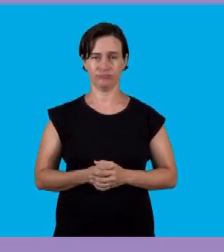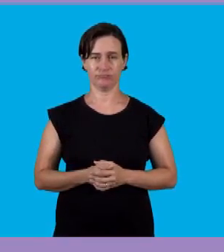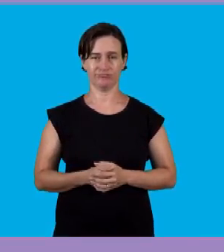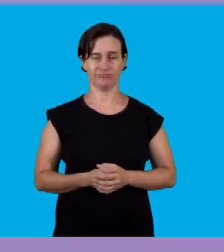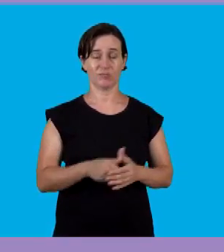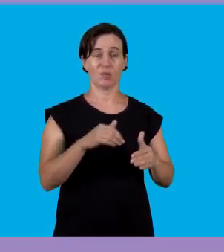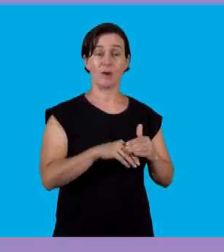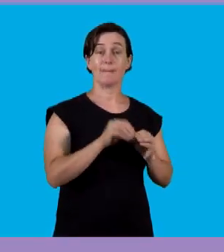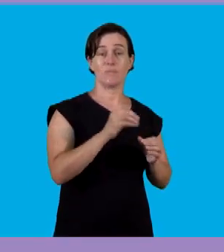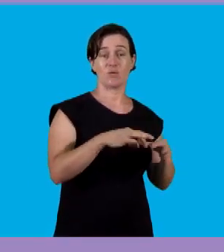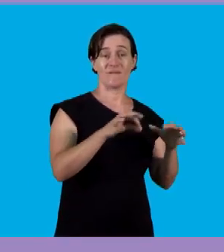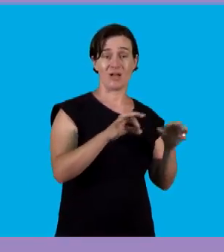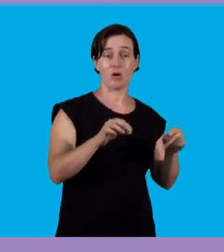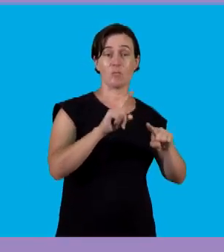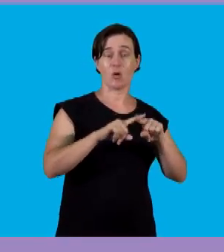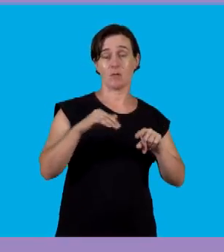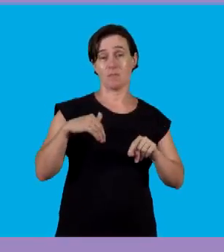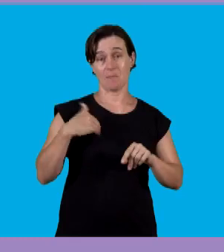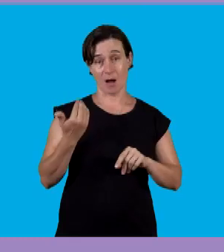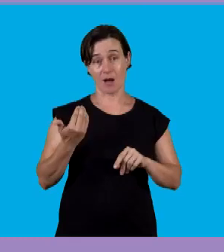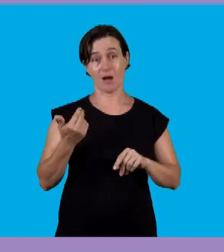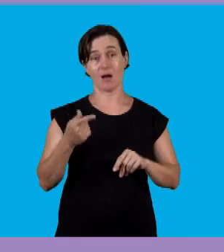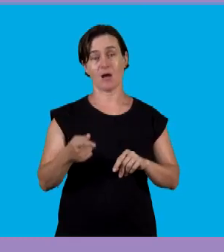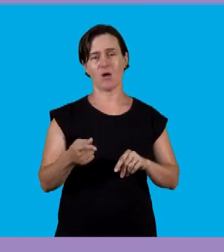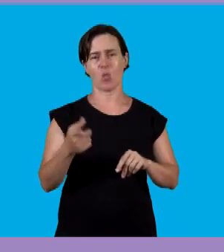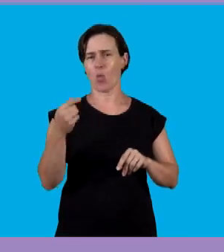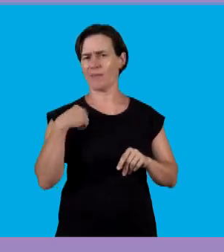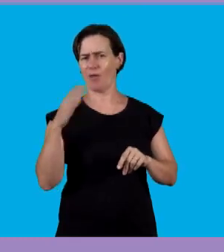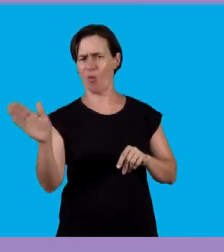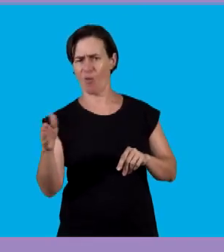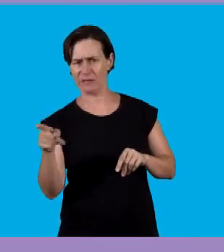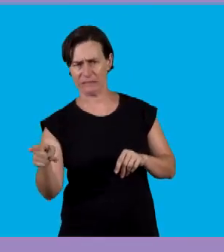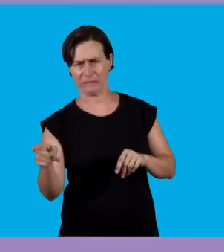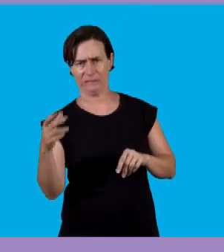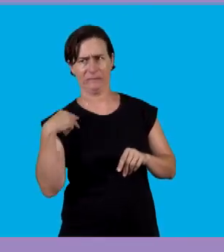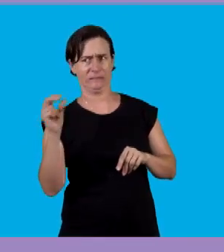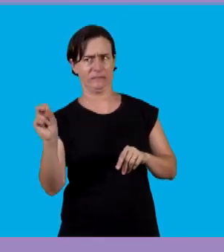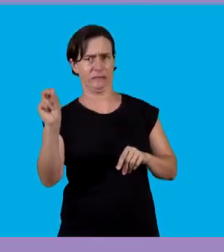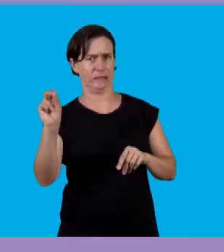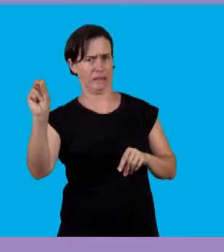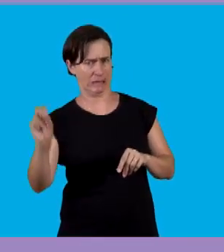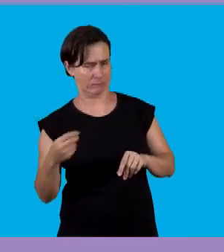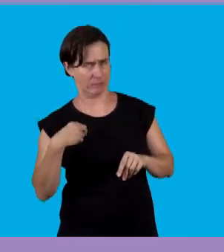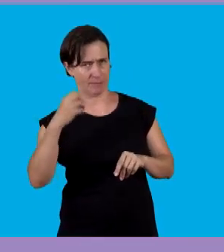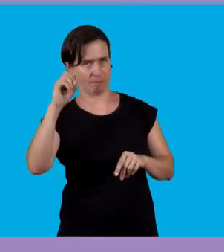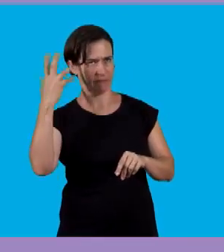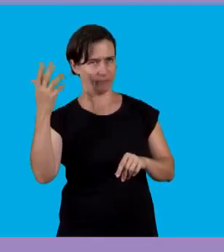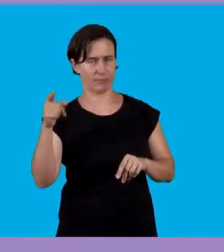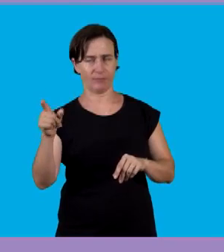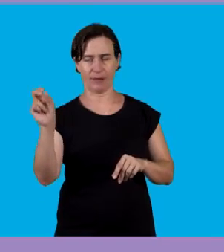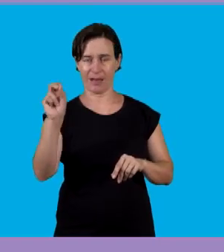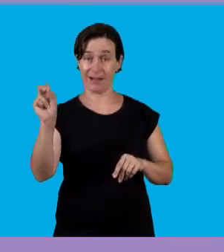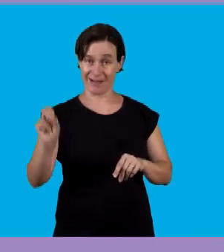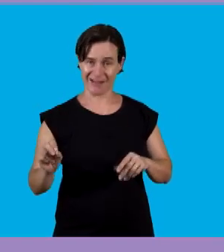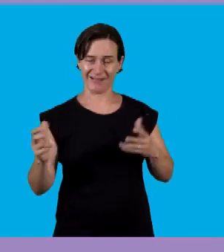So the input value is multiplied by 9, We didn't write that in.